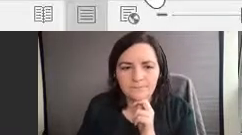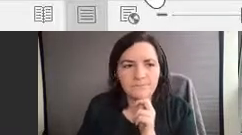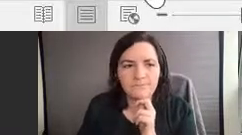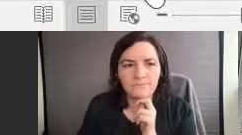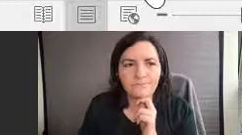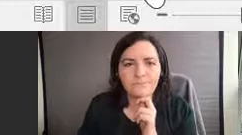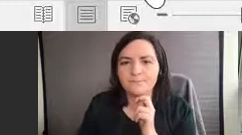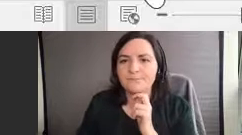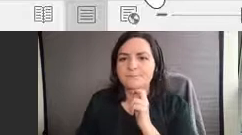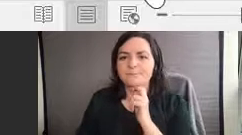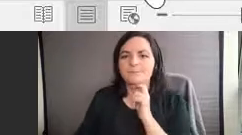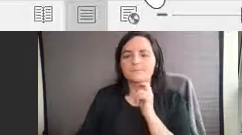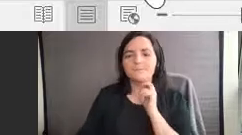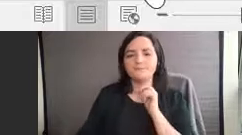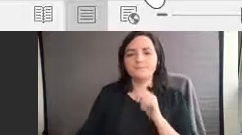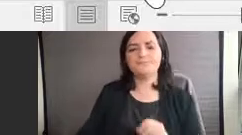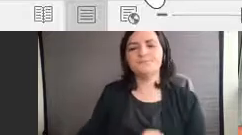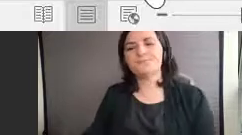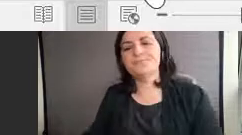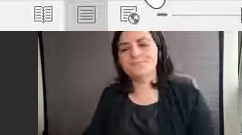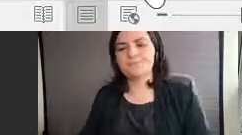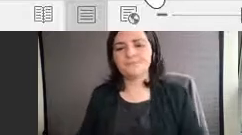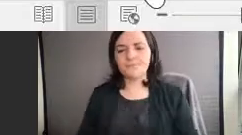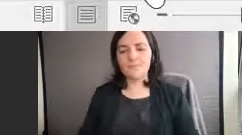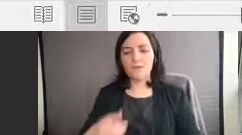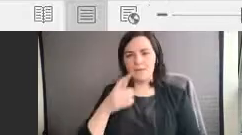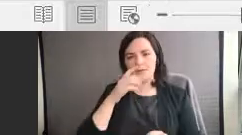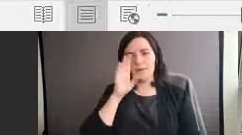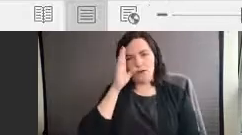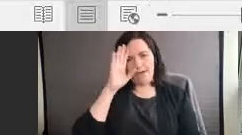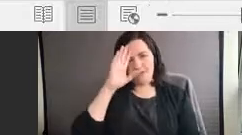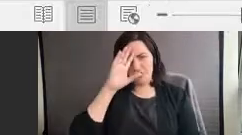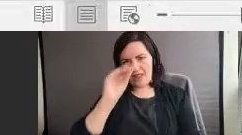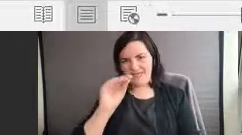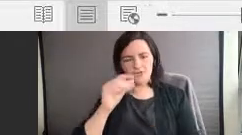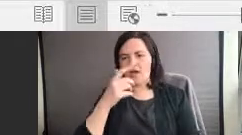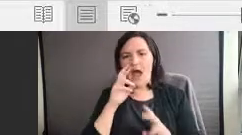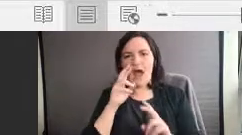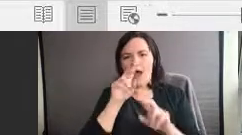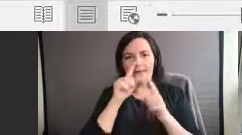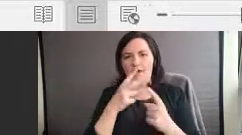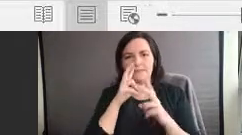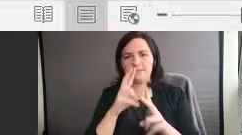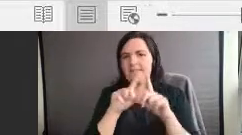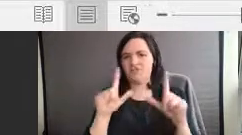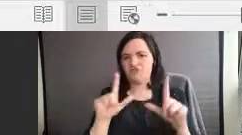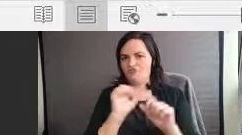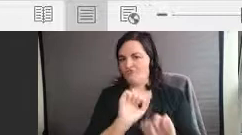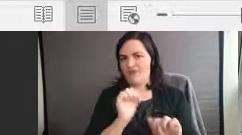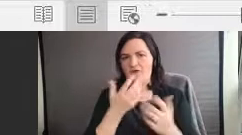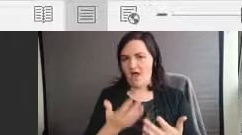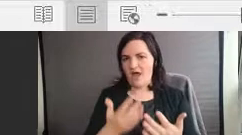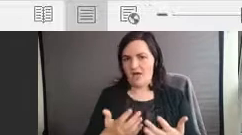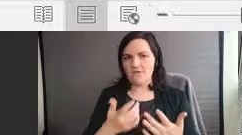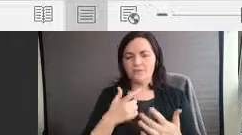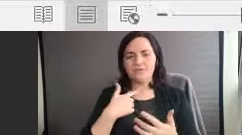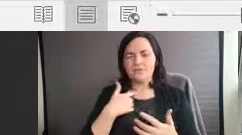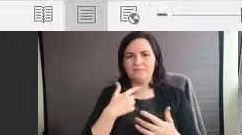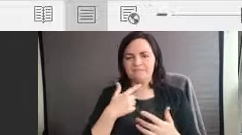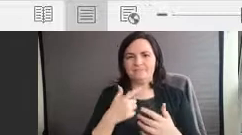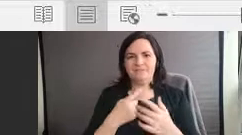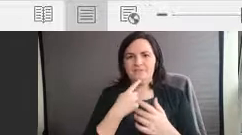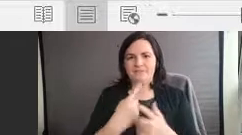Okay, so you've looked at the top here. So the first box to fill in, it's this box here. So you're going to put in